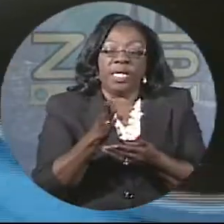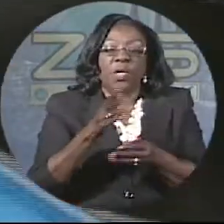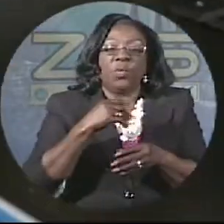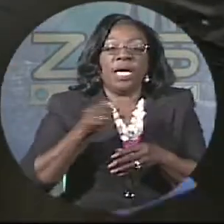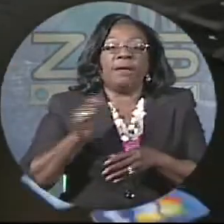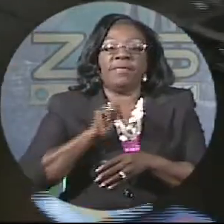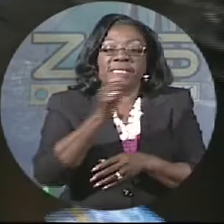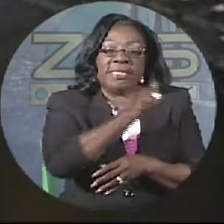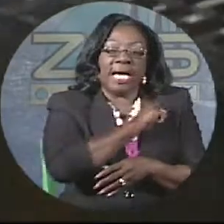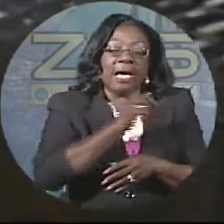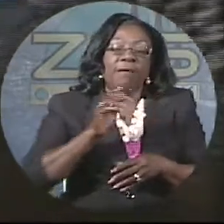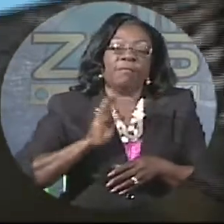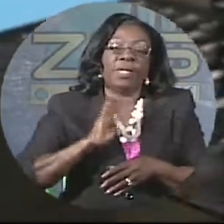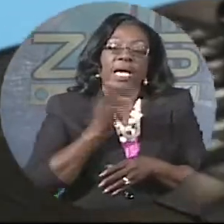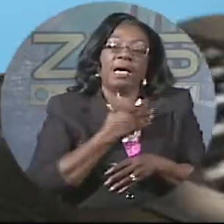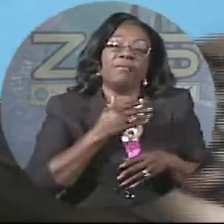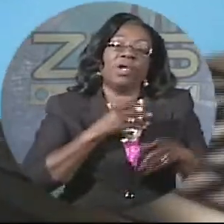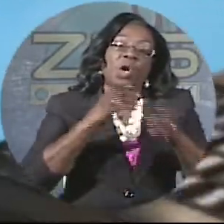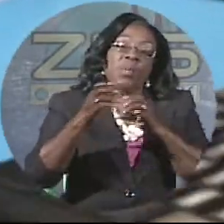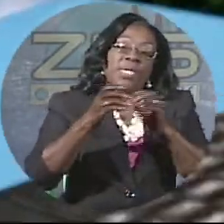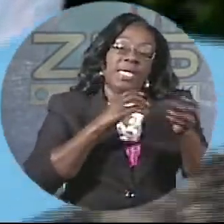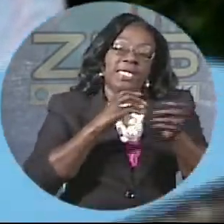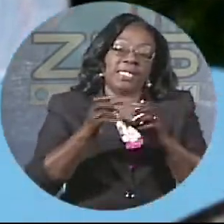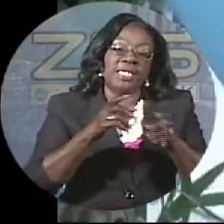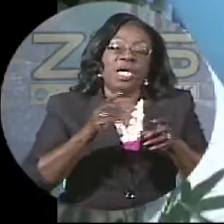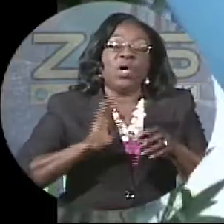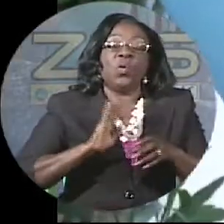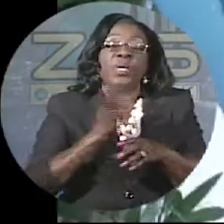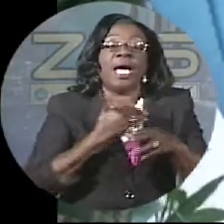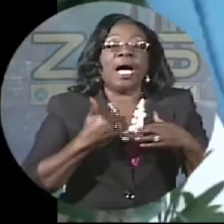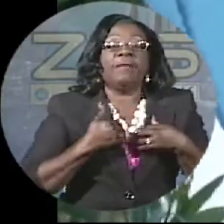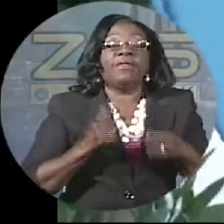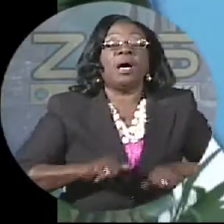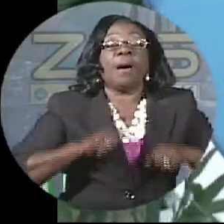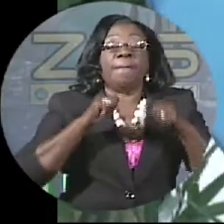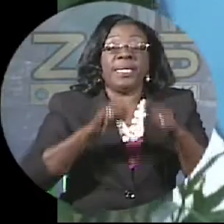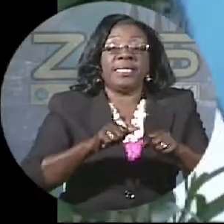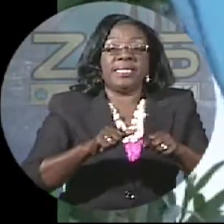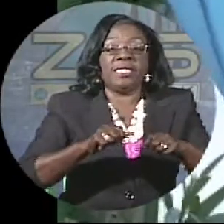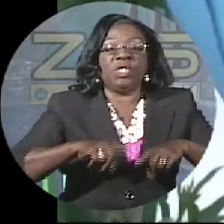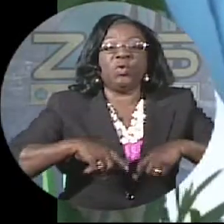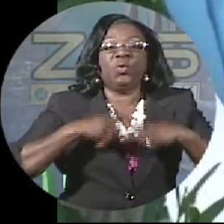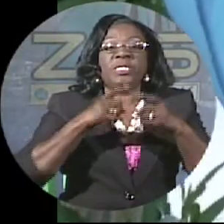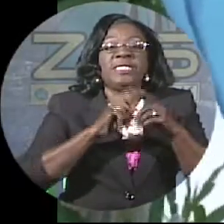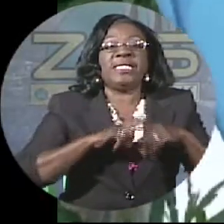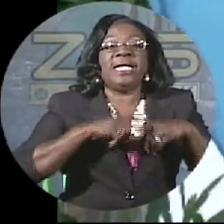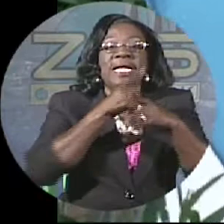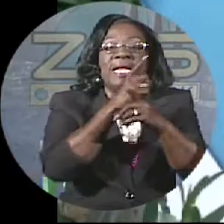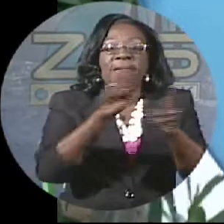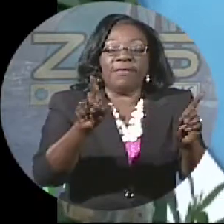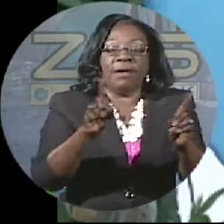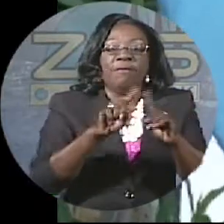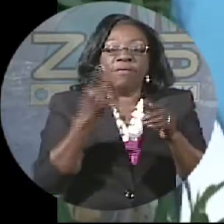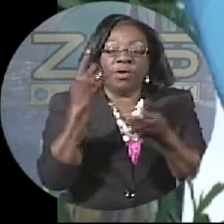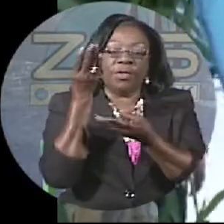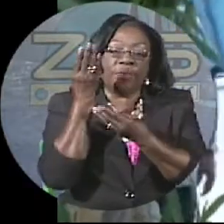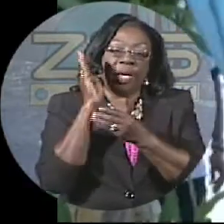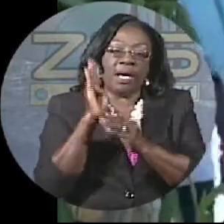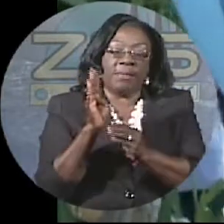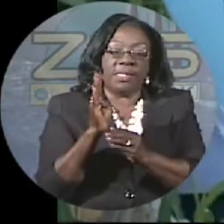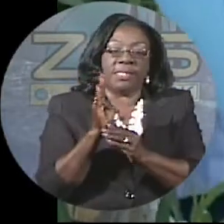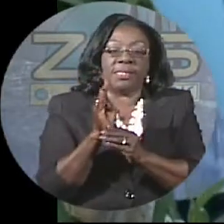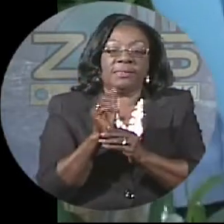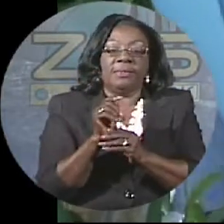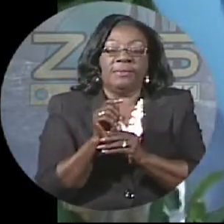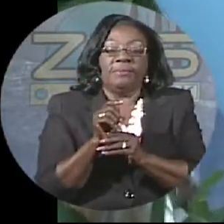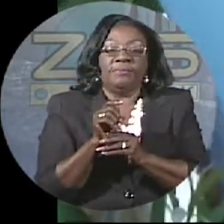the communications, we have the ability to be able to deliver so much more for the Bahamas. And that's why we believe that we should be the choice. We're also the nation's only quad